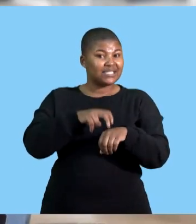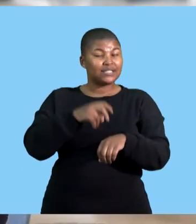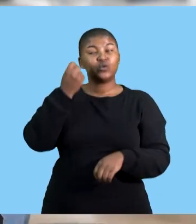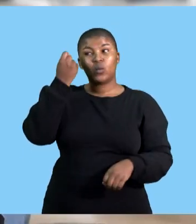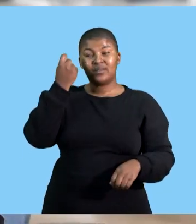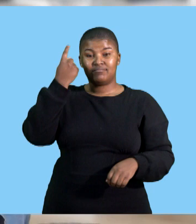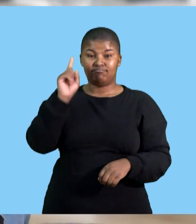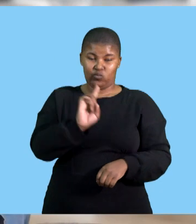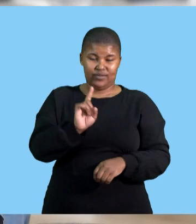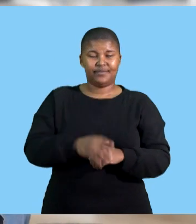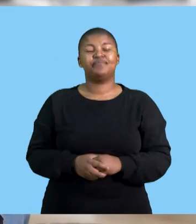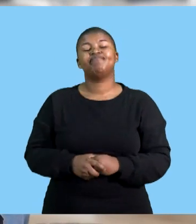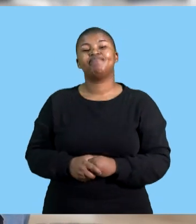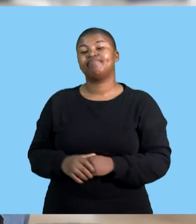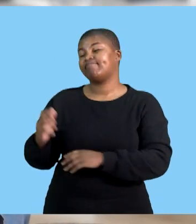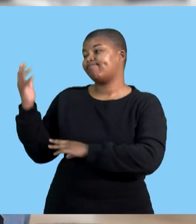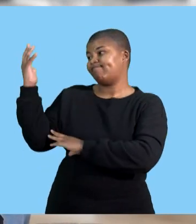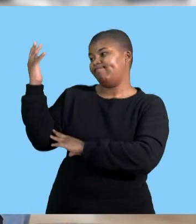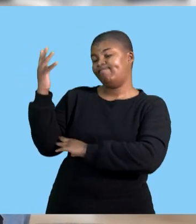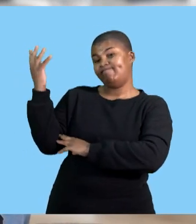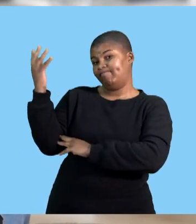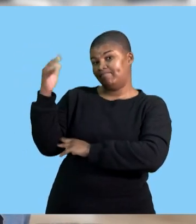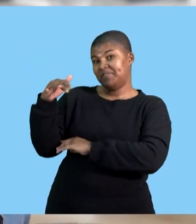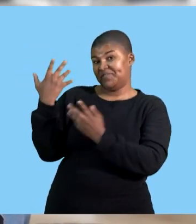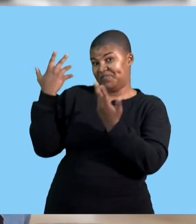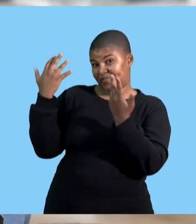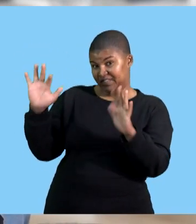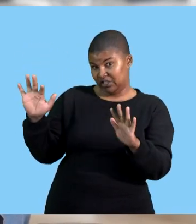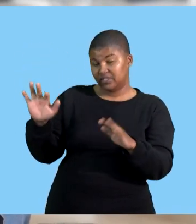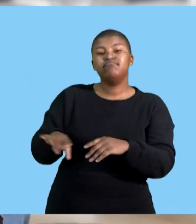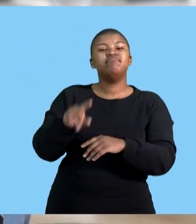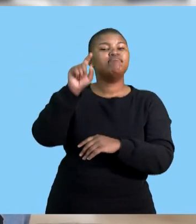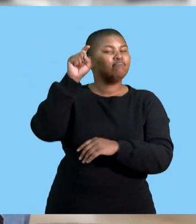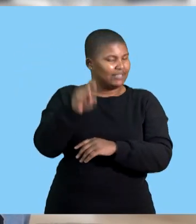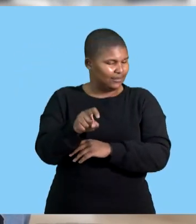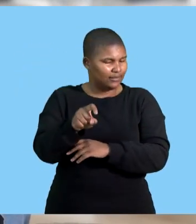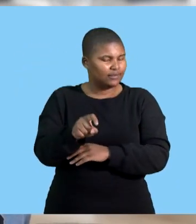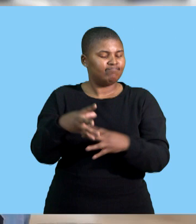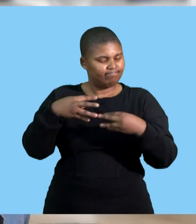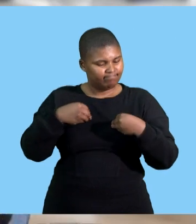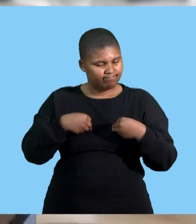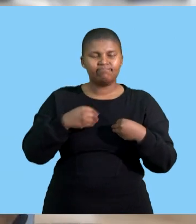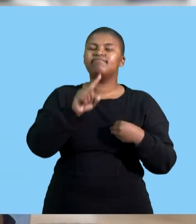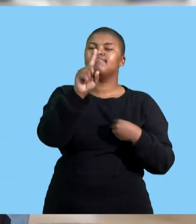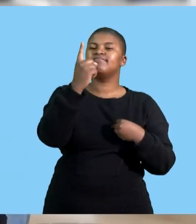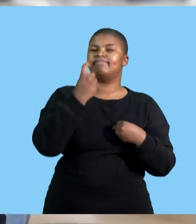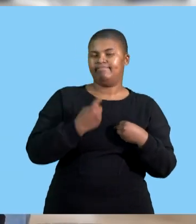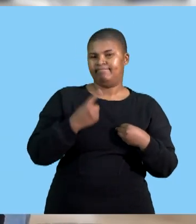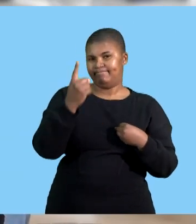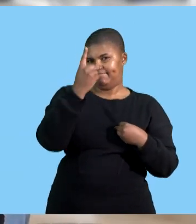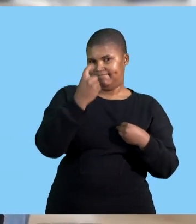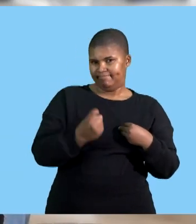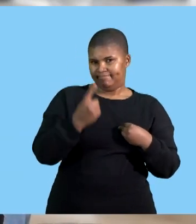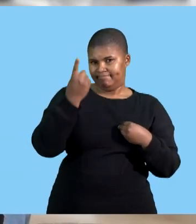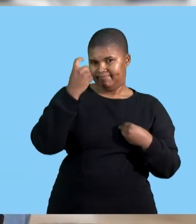that after doing your presentation, there has to be time for question and answer session. So now it's that time. You do not